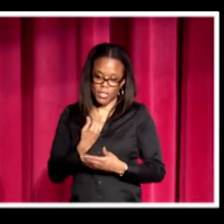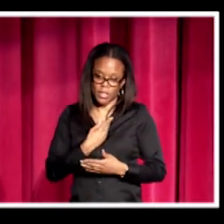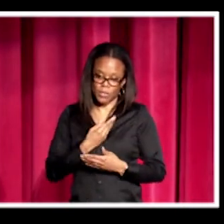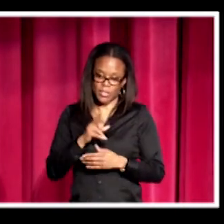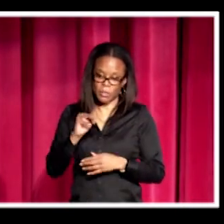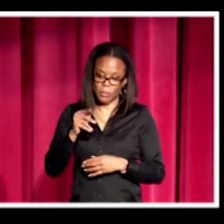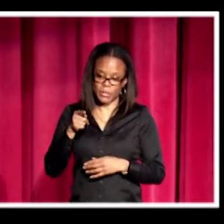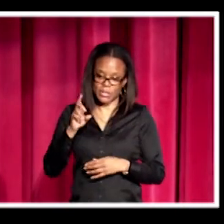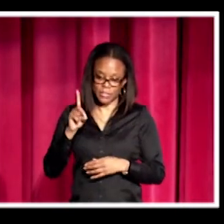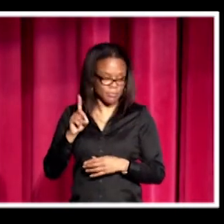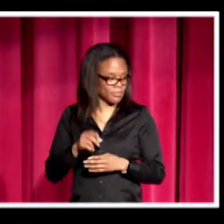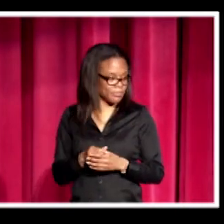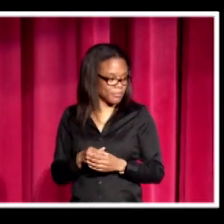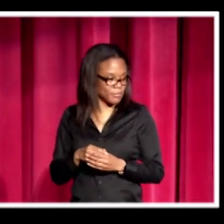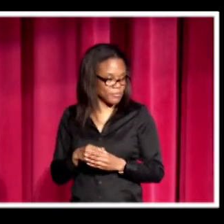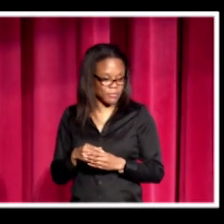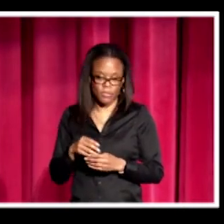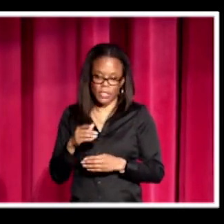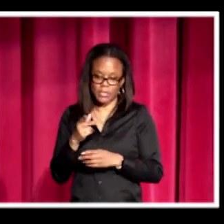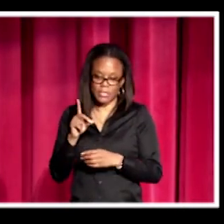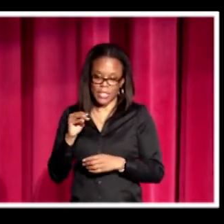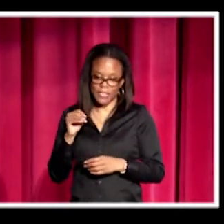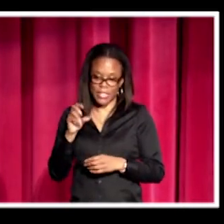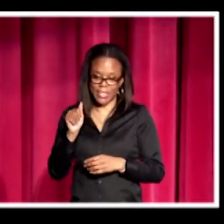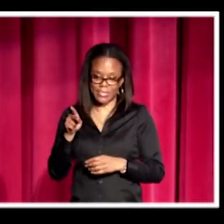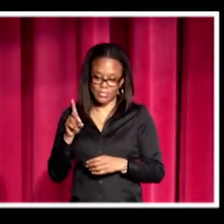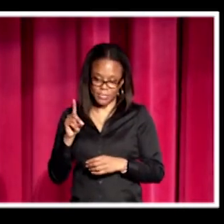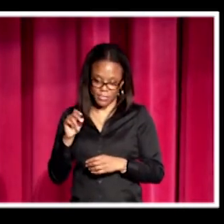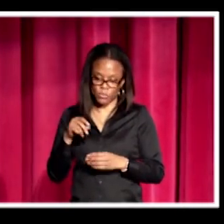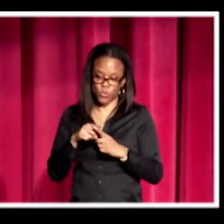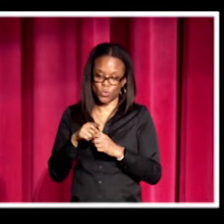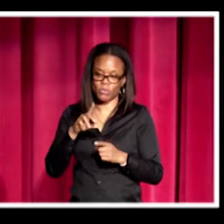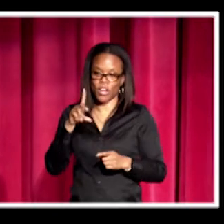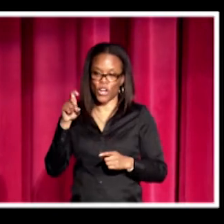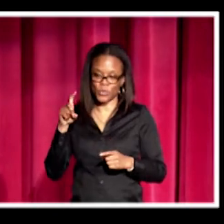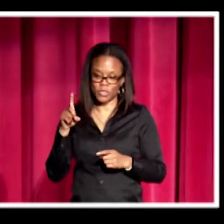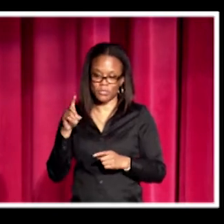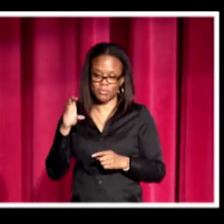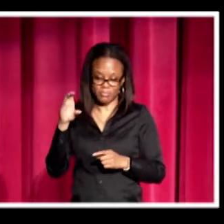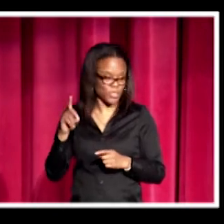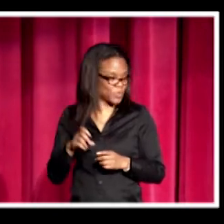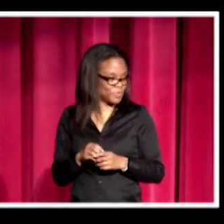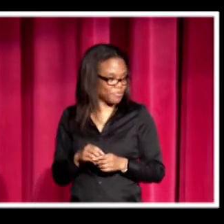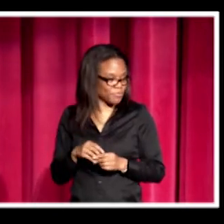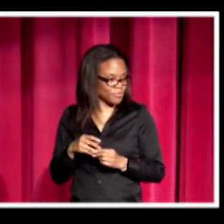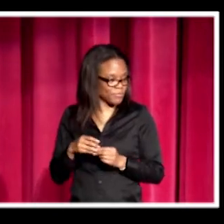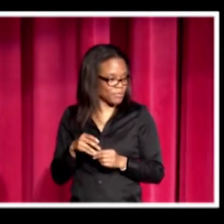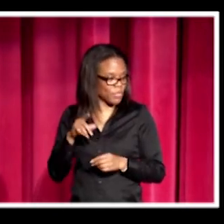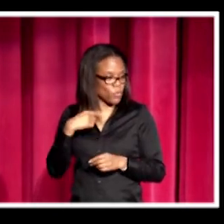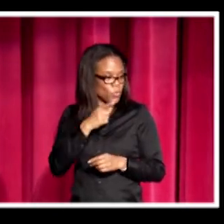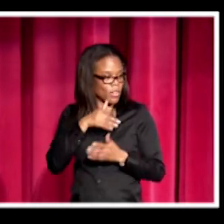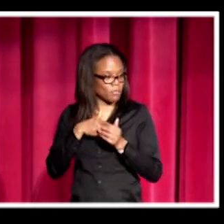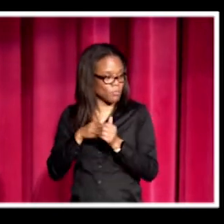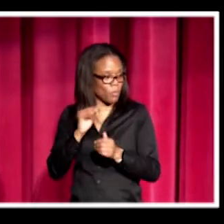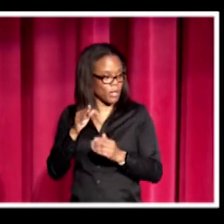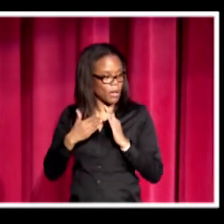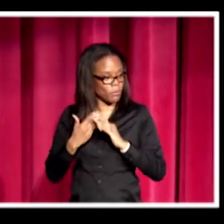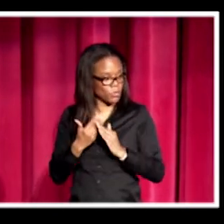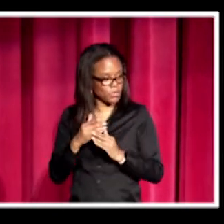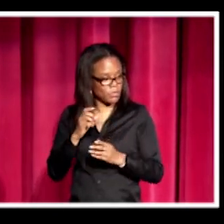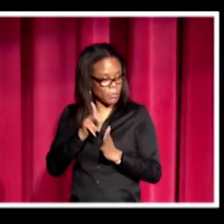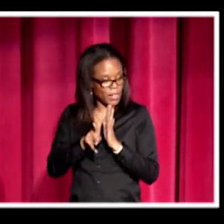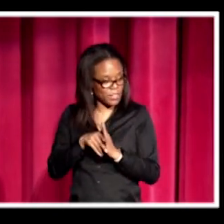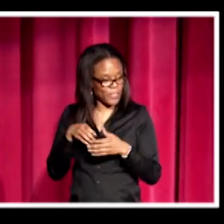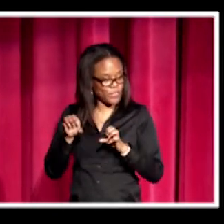program from 70 cadets to 100 cadets, we will bolster our community policing